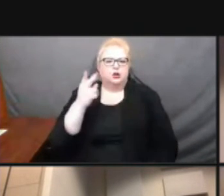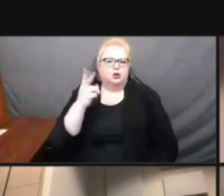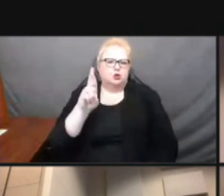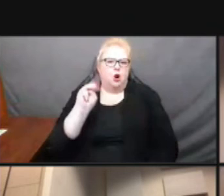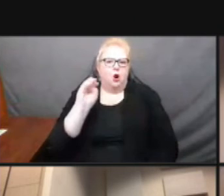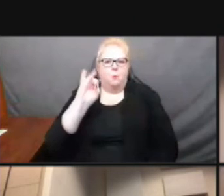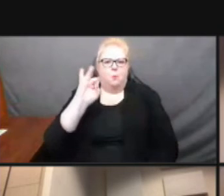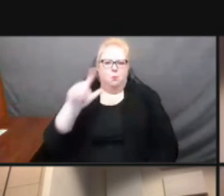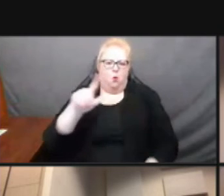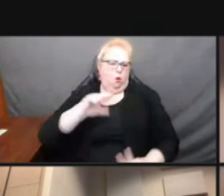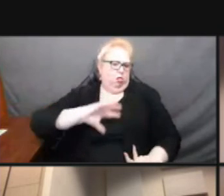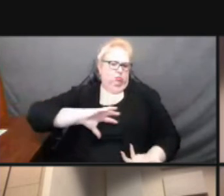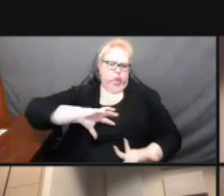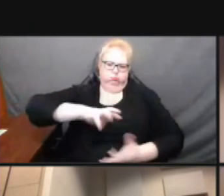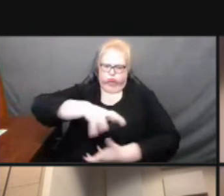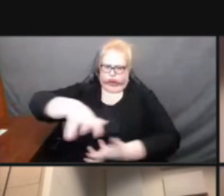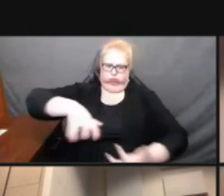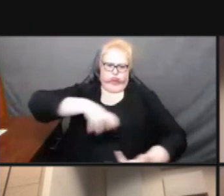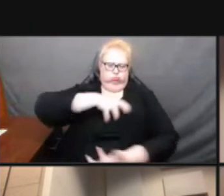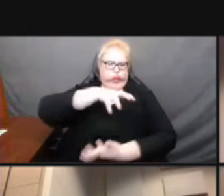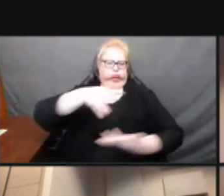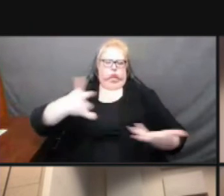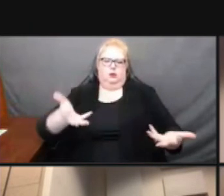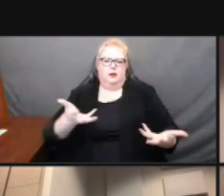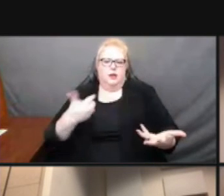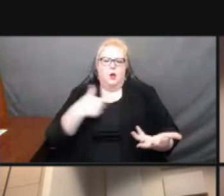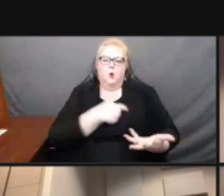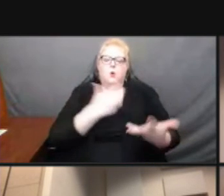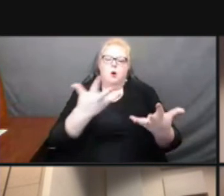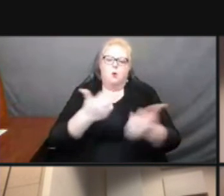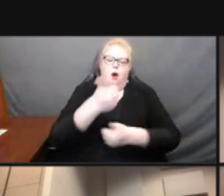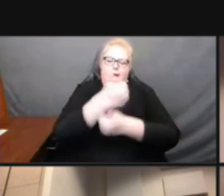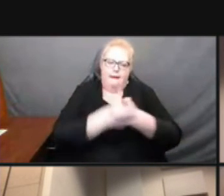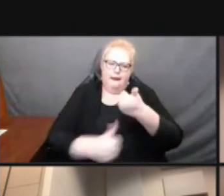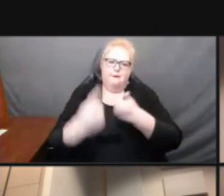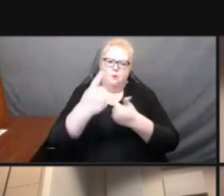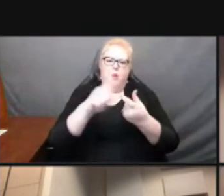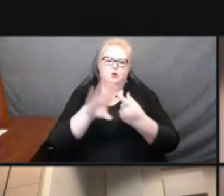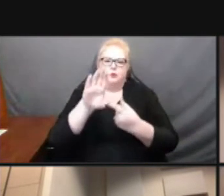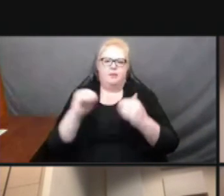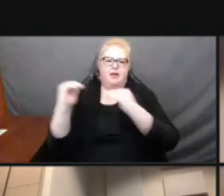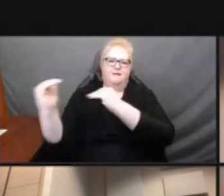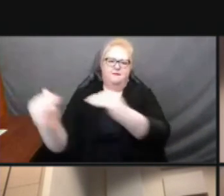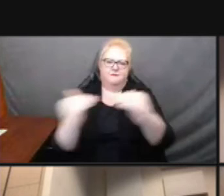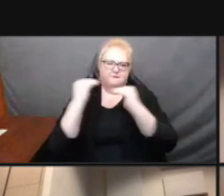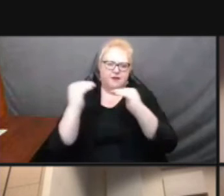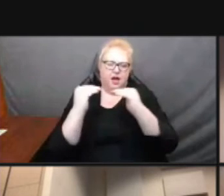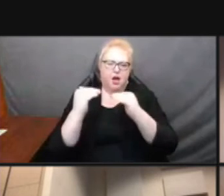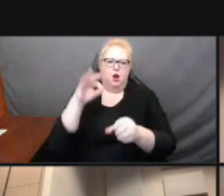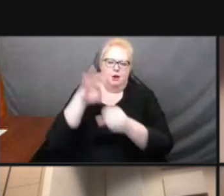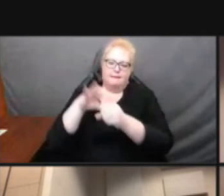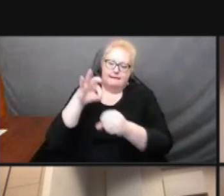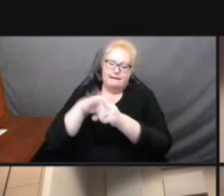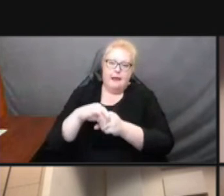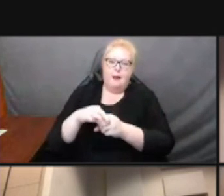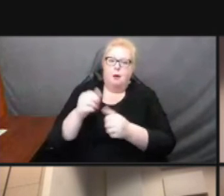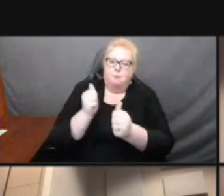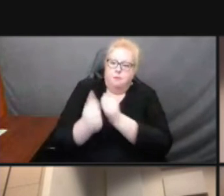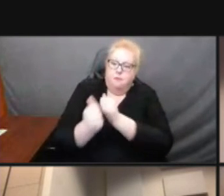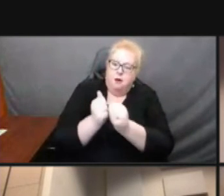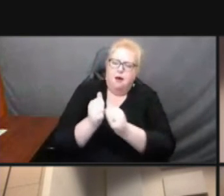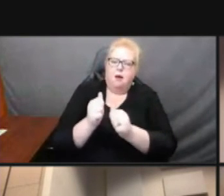All we're asking is for everybody to be treated fairly. Everybody, you campaign on accountability, clarity,